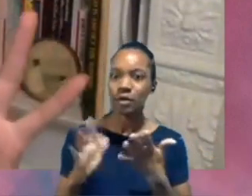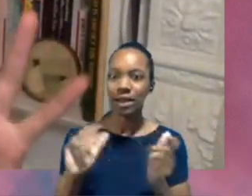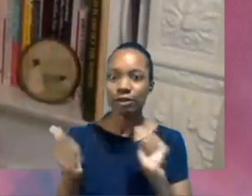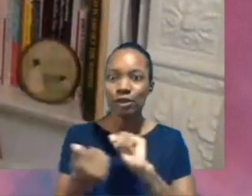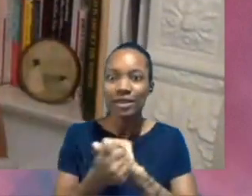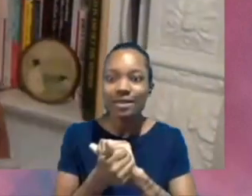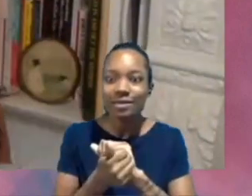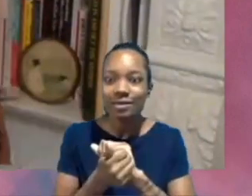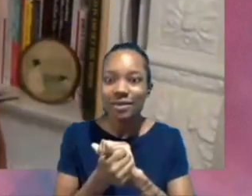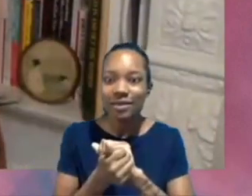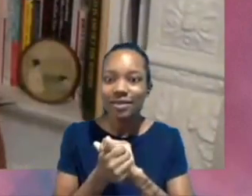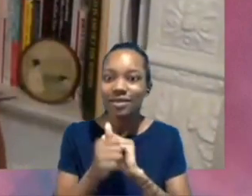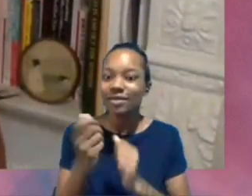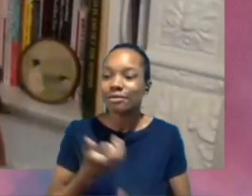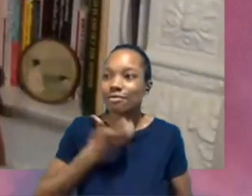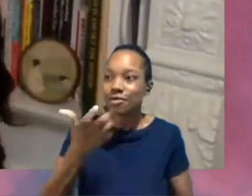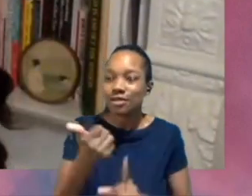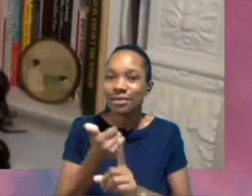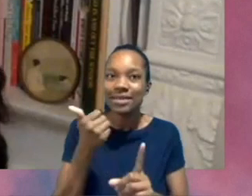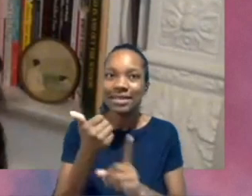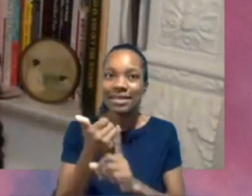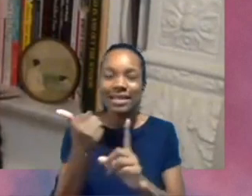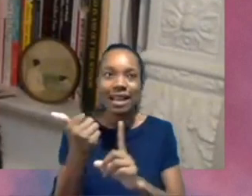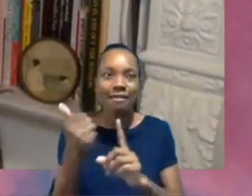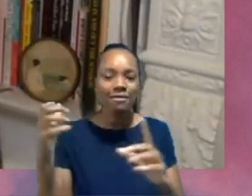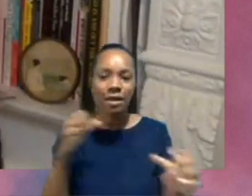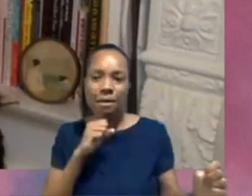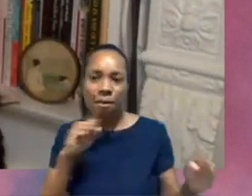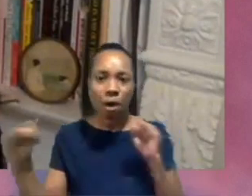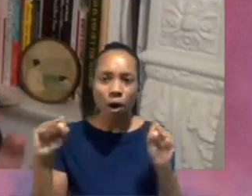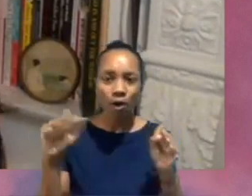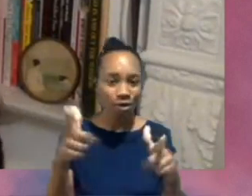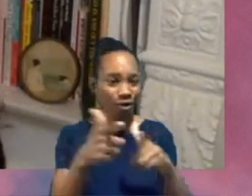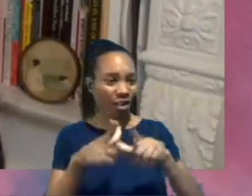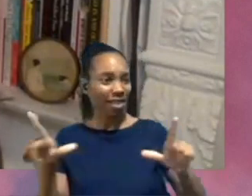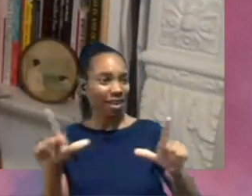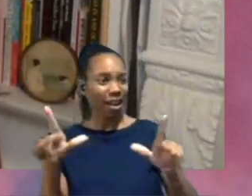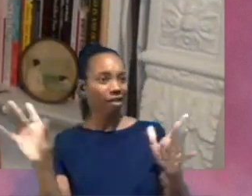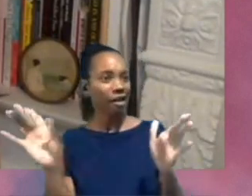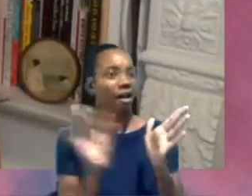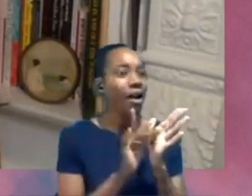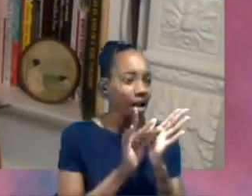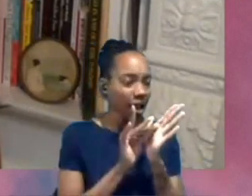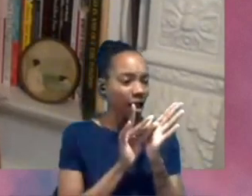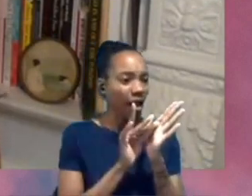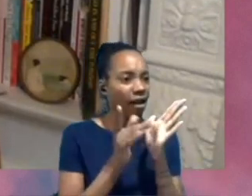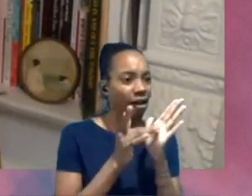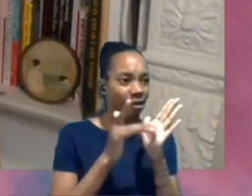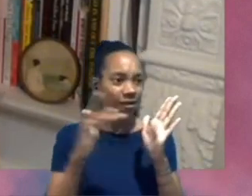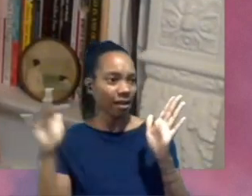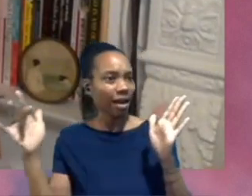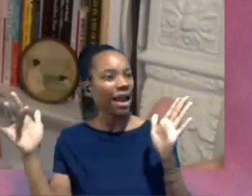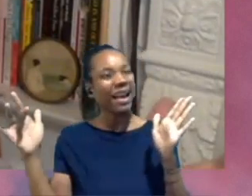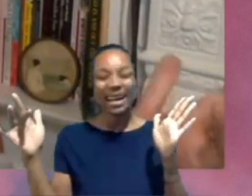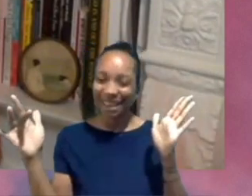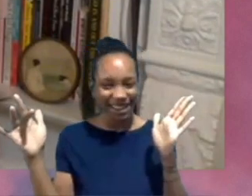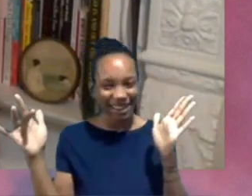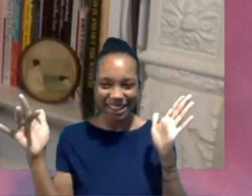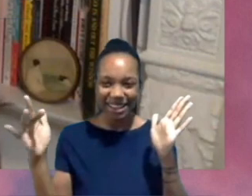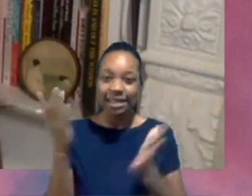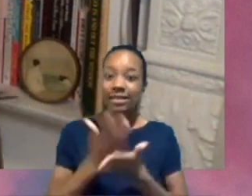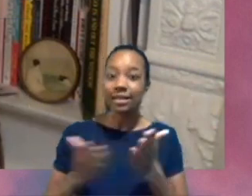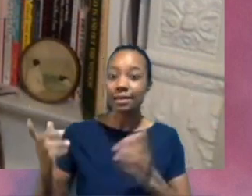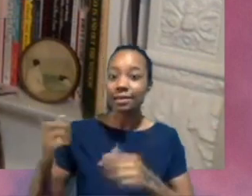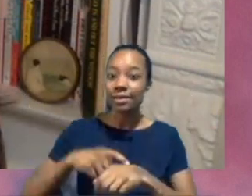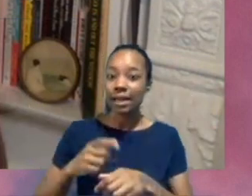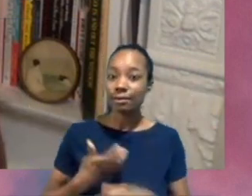bright, your silly language will not stick to it. Sometimes the poem is so true, nobody will believe